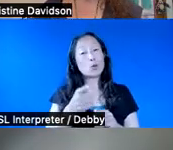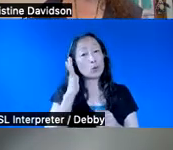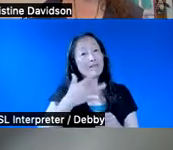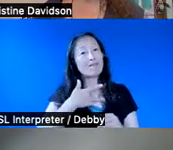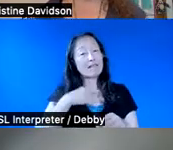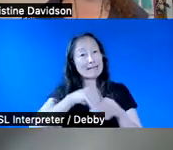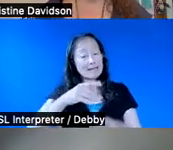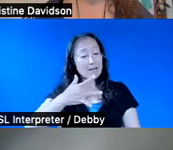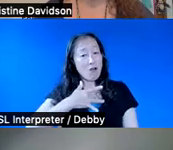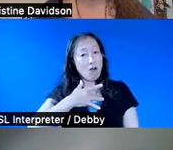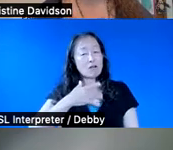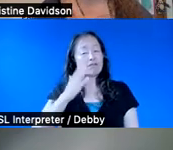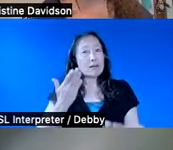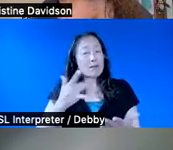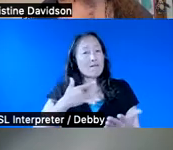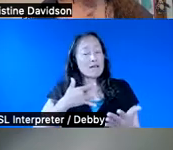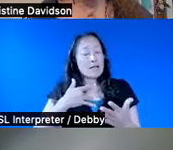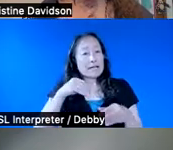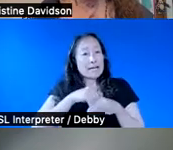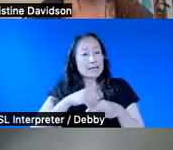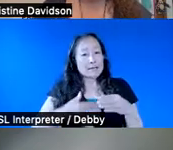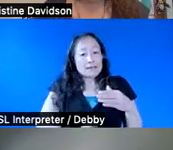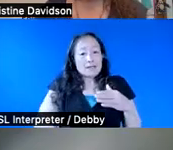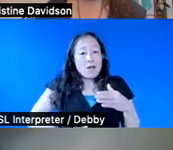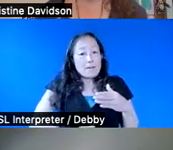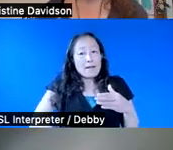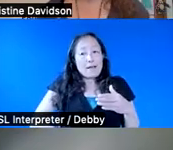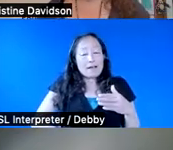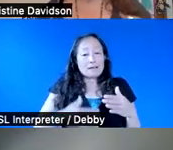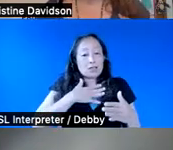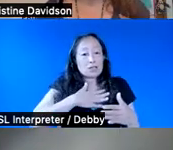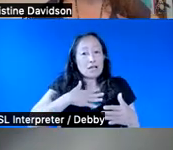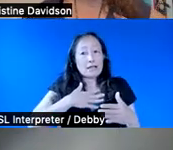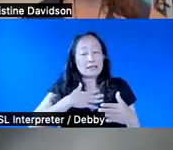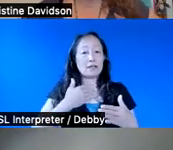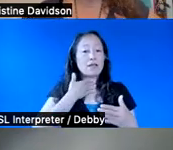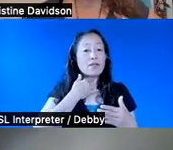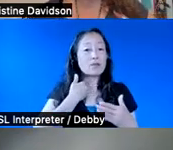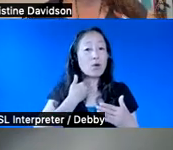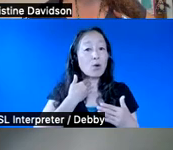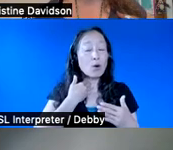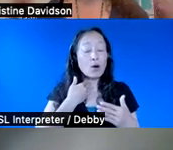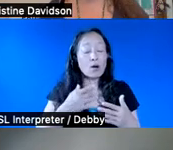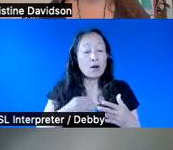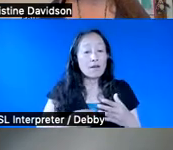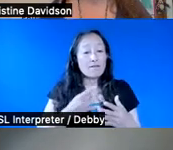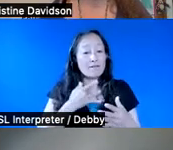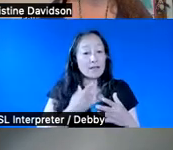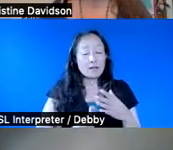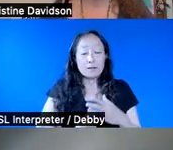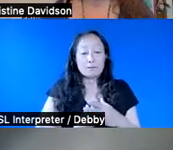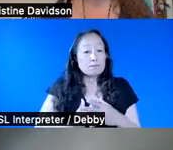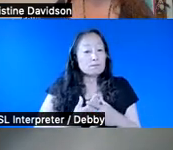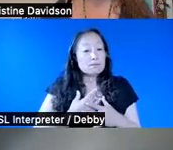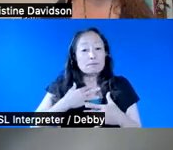like in your stomach or in your chest or in your throat. Something will well up in you that you feel the need to say. And we invite you